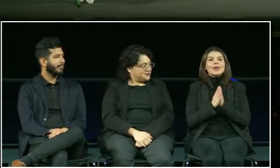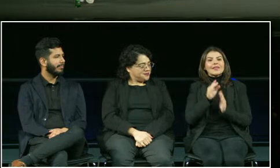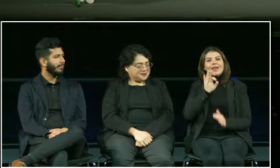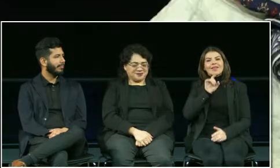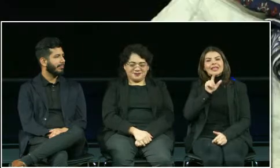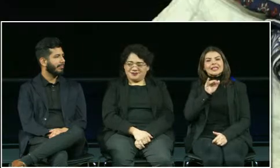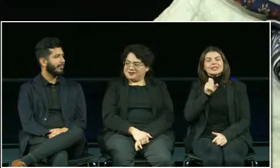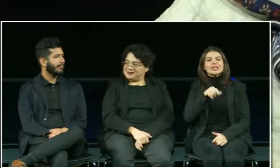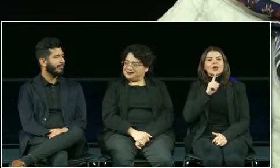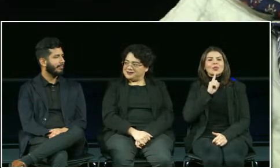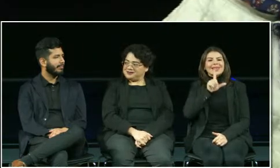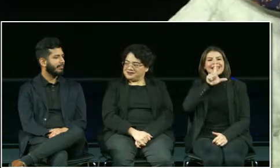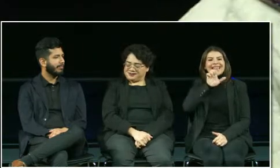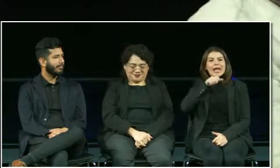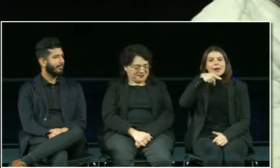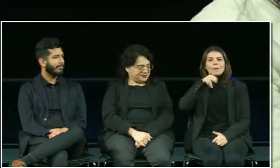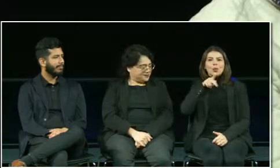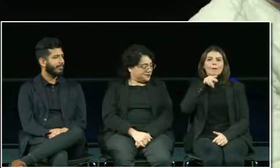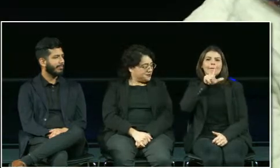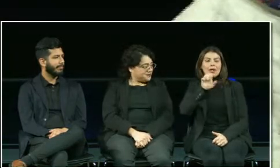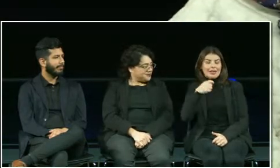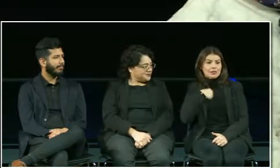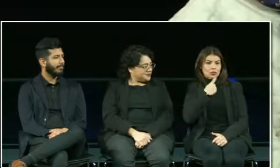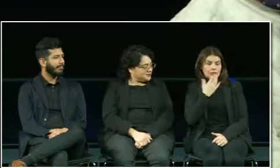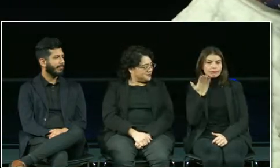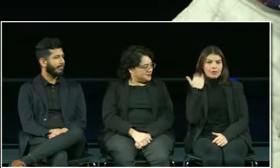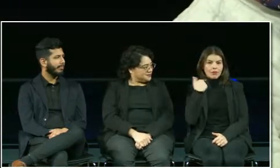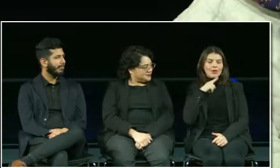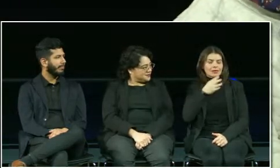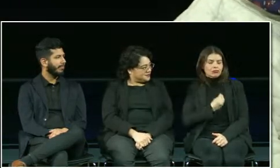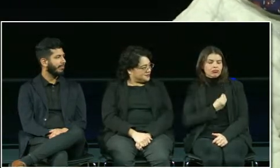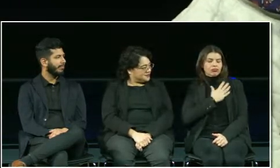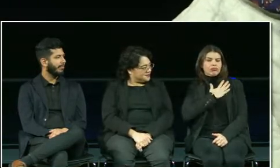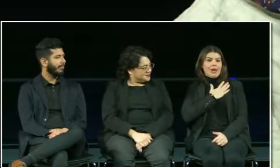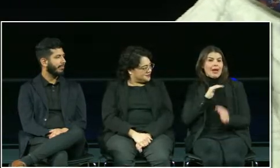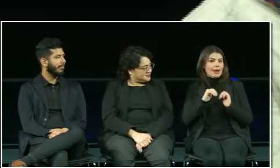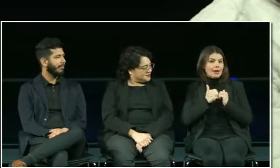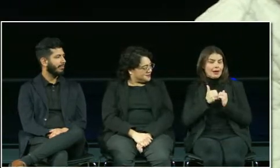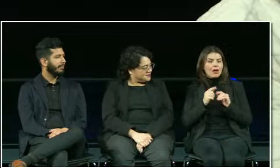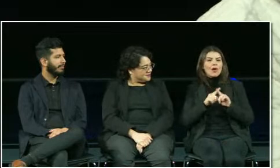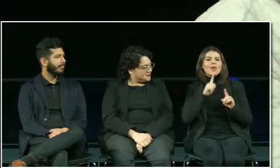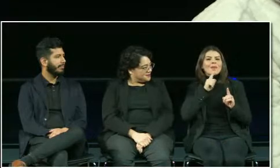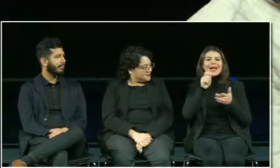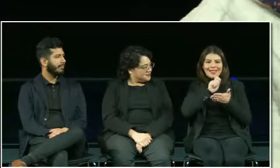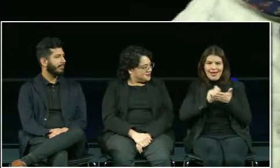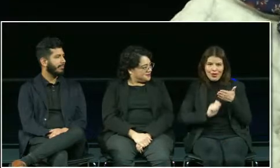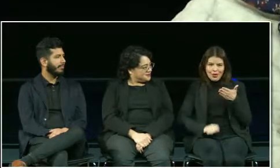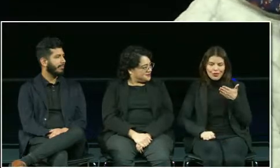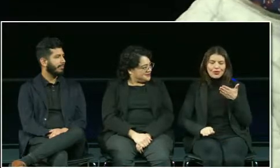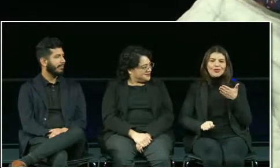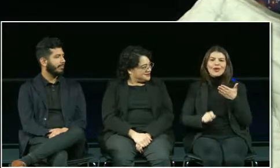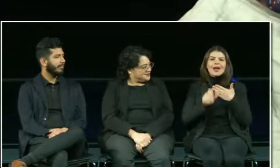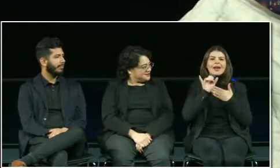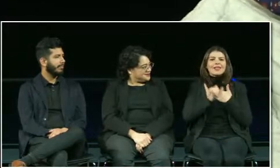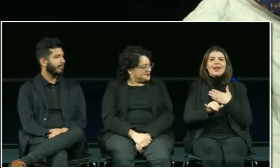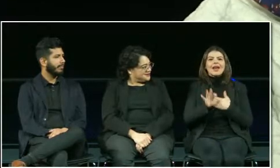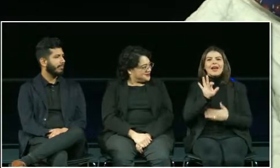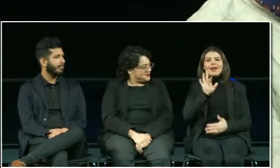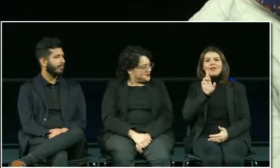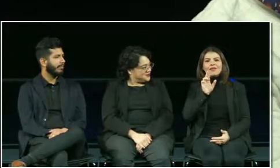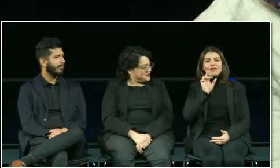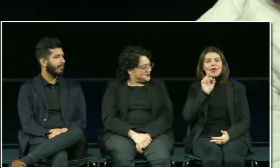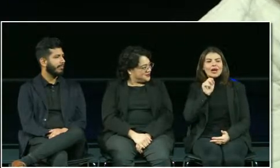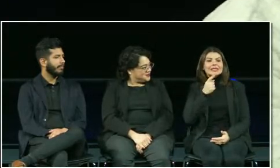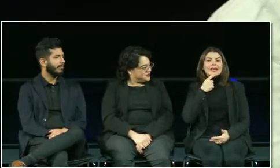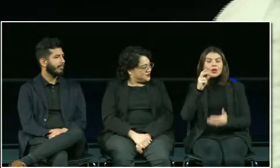with Le Pupille, as you mentioned, it's inspired by a letter that Ferrante had